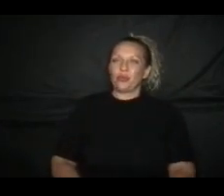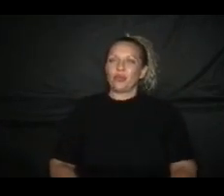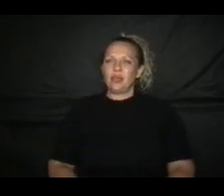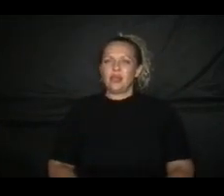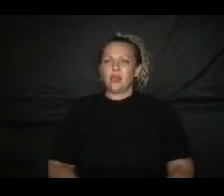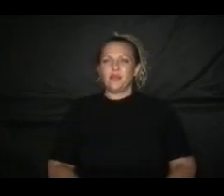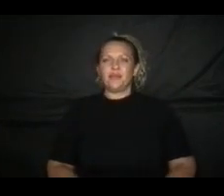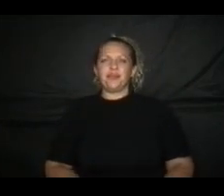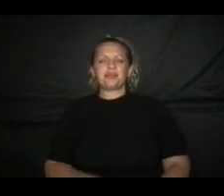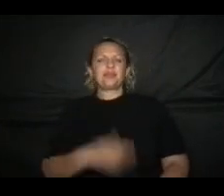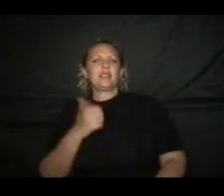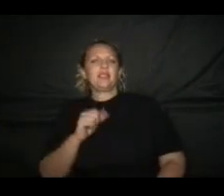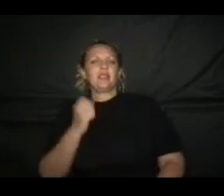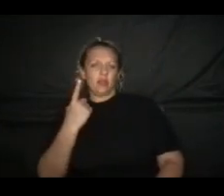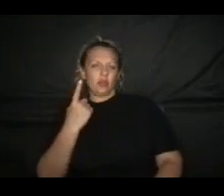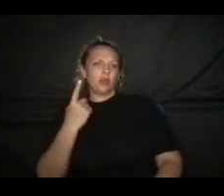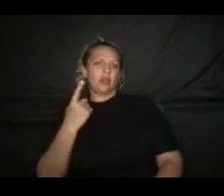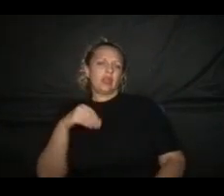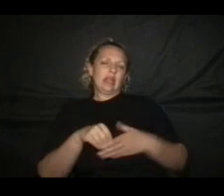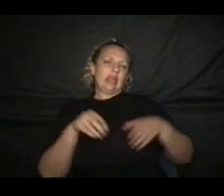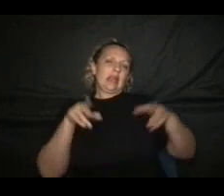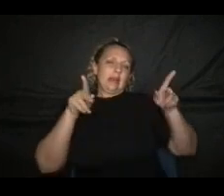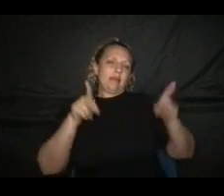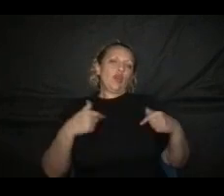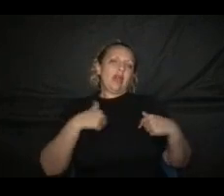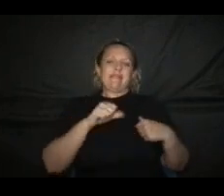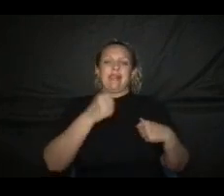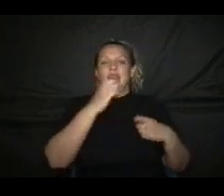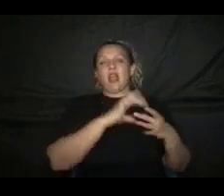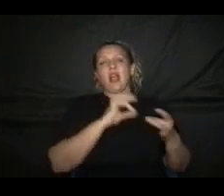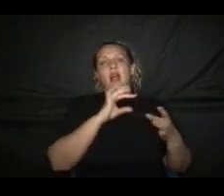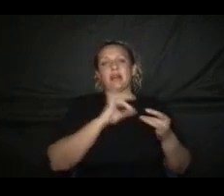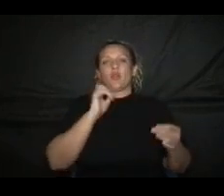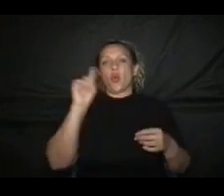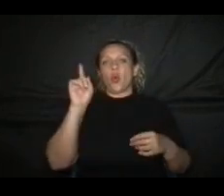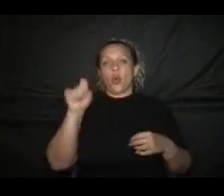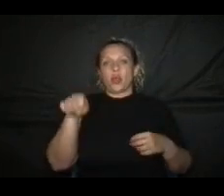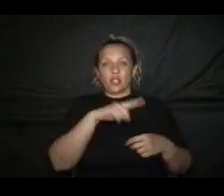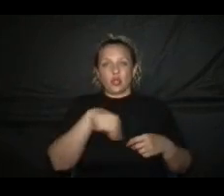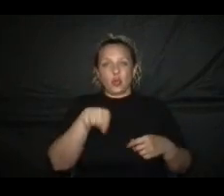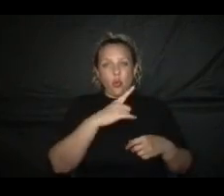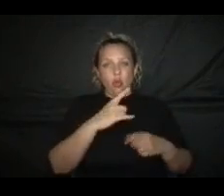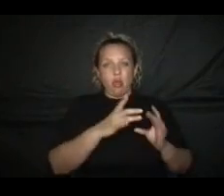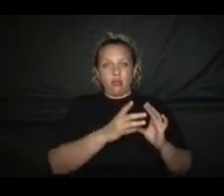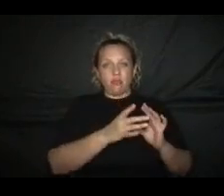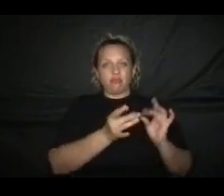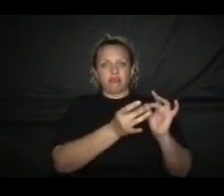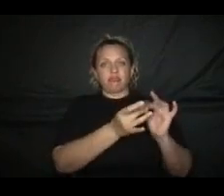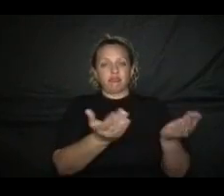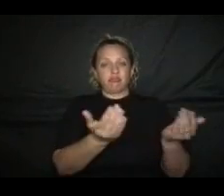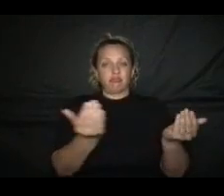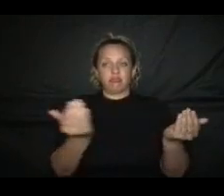Is there anyone else in person that has any comments or questions that they would like to make?